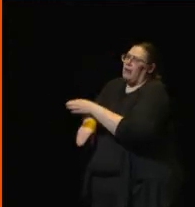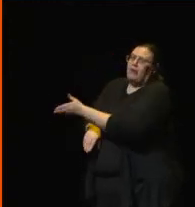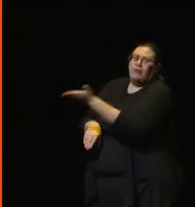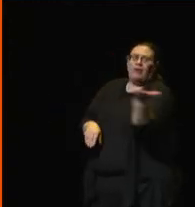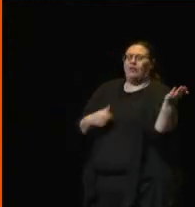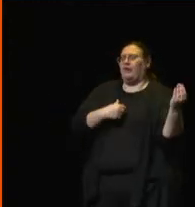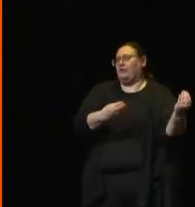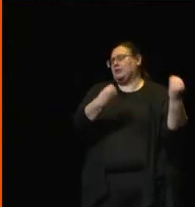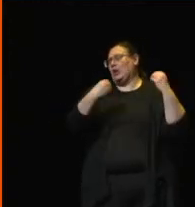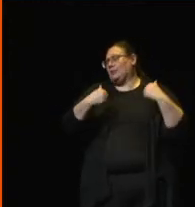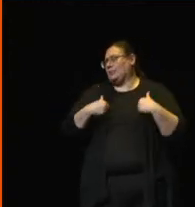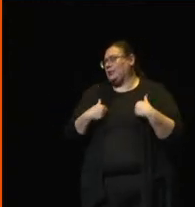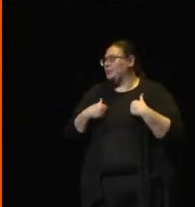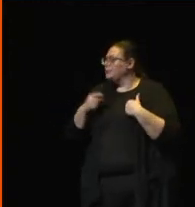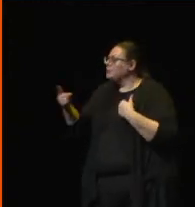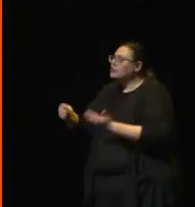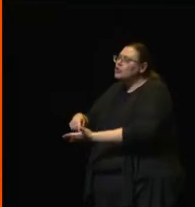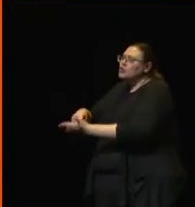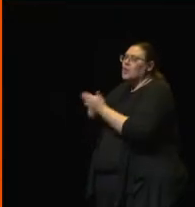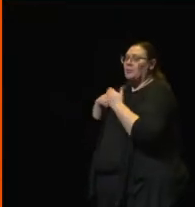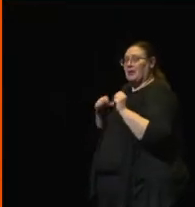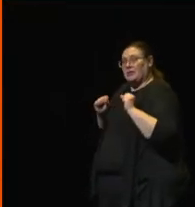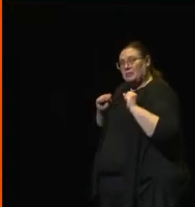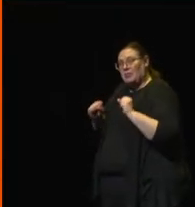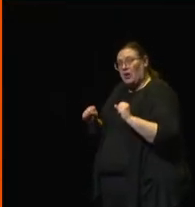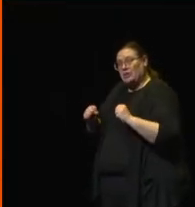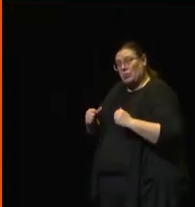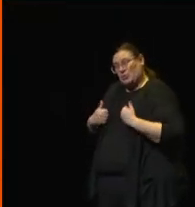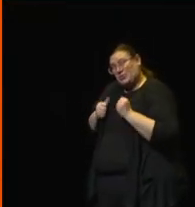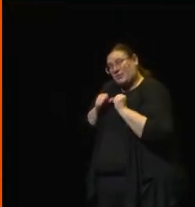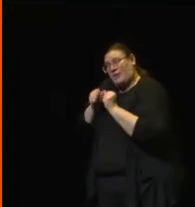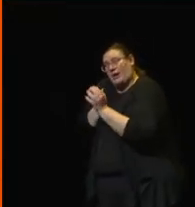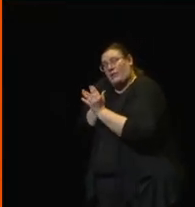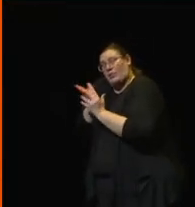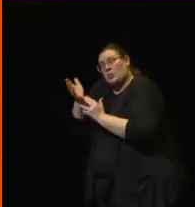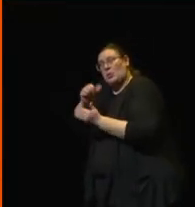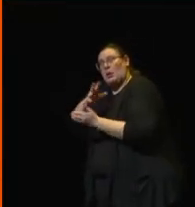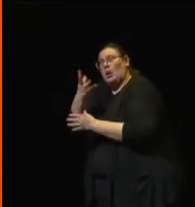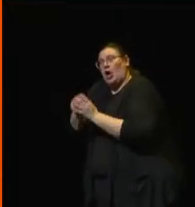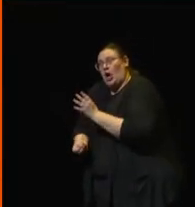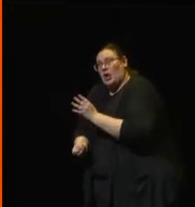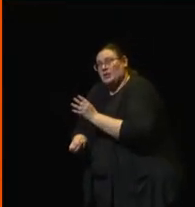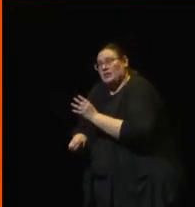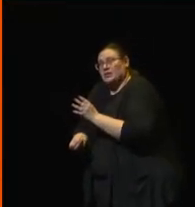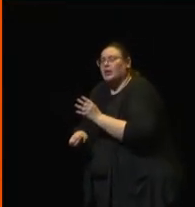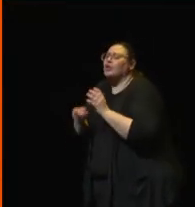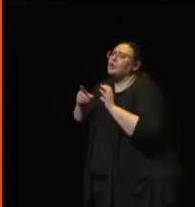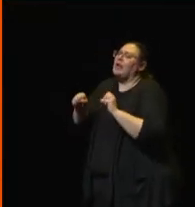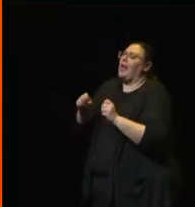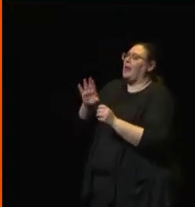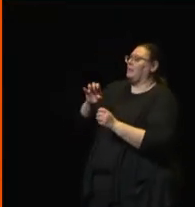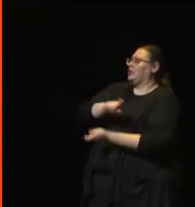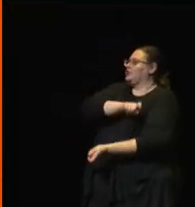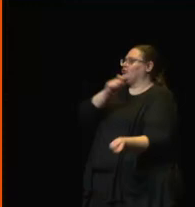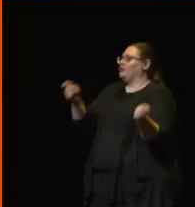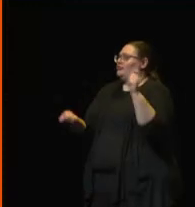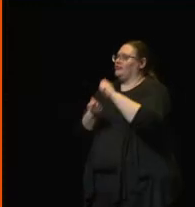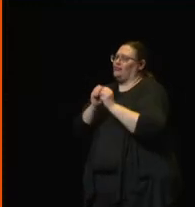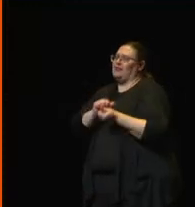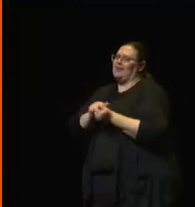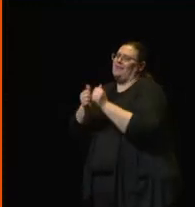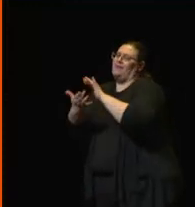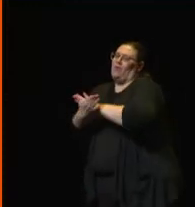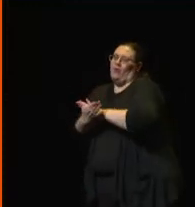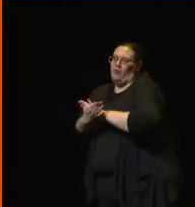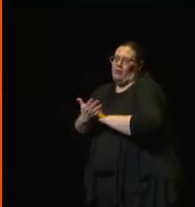Ady showed me that it is not just possible to survive loss, it is possible to be transformed by it. First, you have to